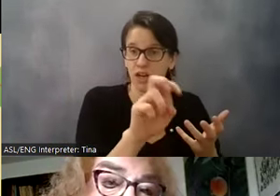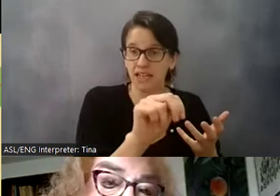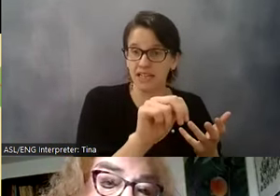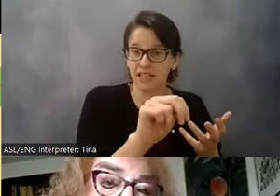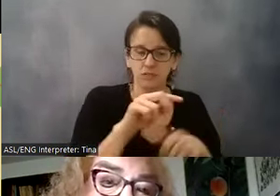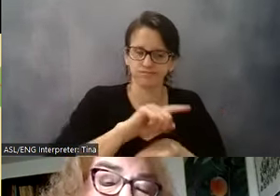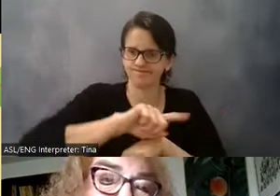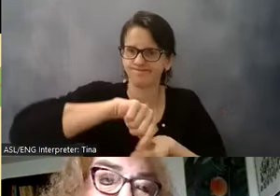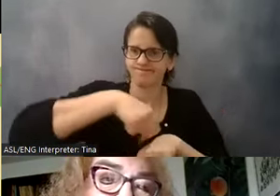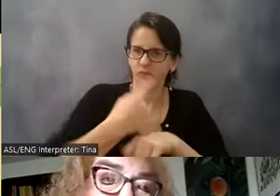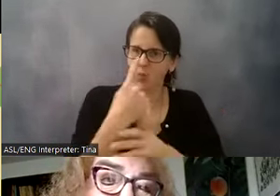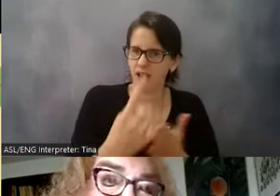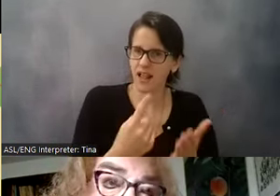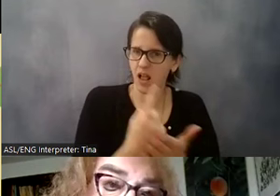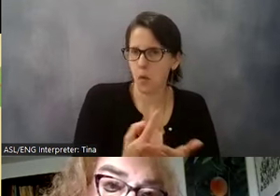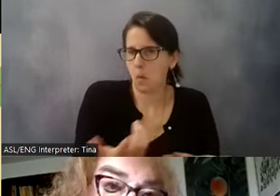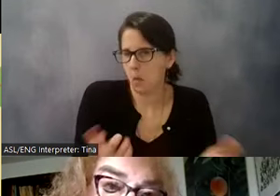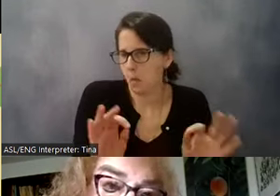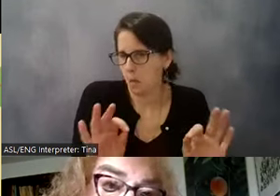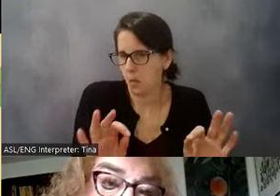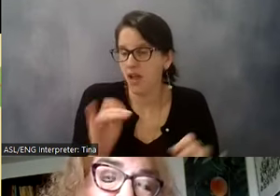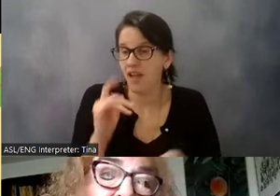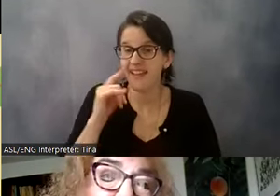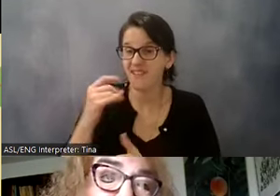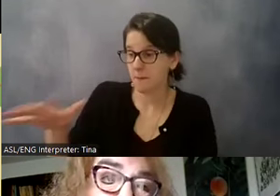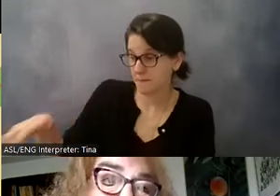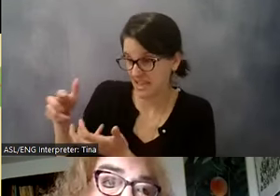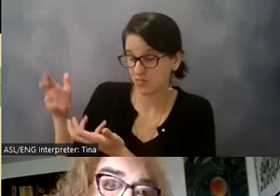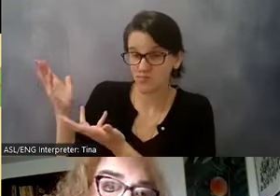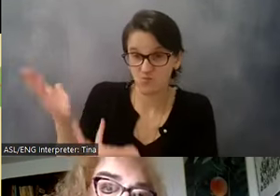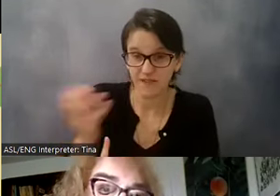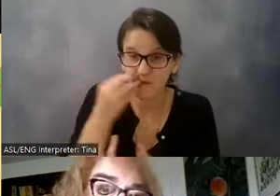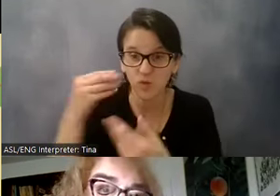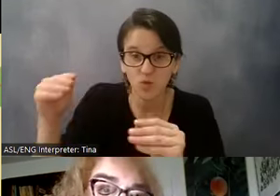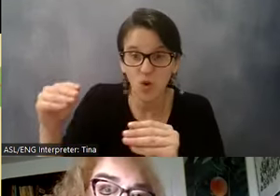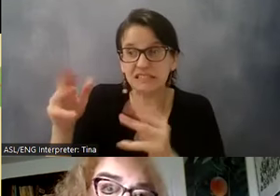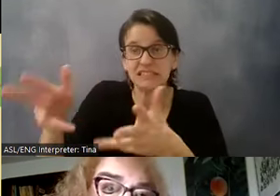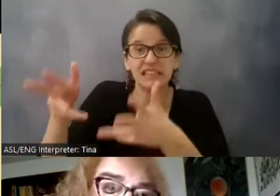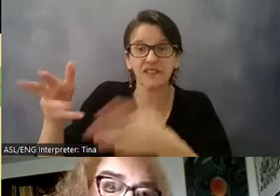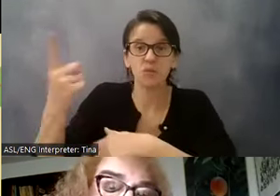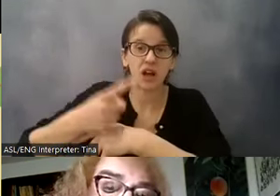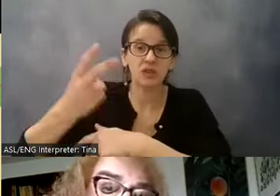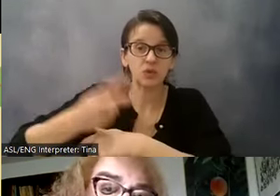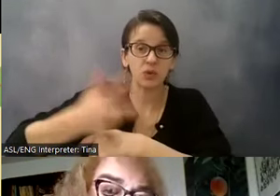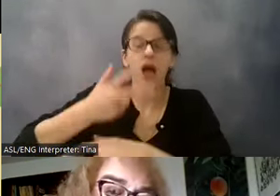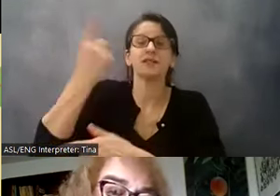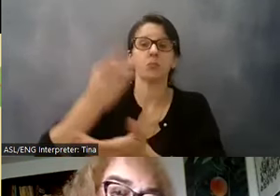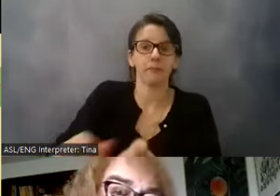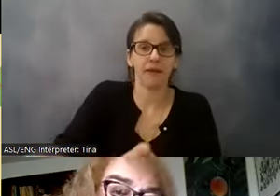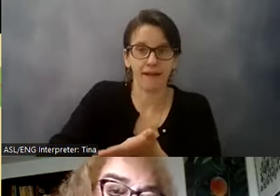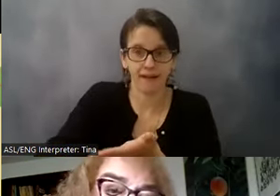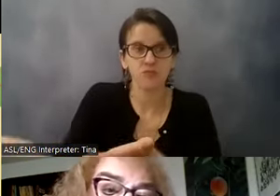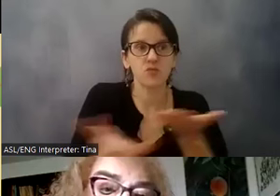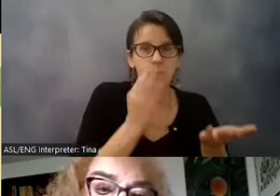if it ticks on for days and weeks. You're going to lose nutrition. Another thing about the